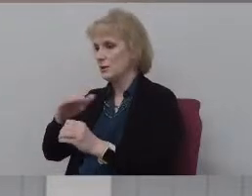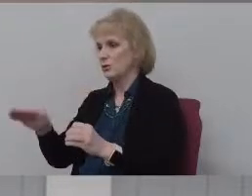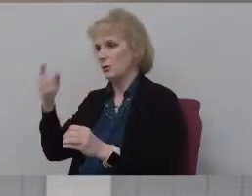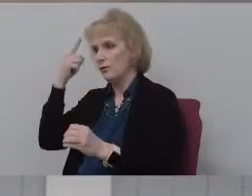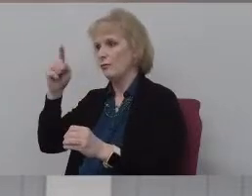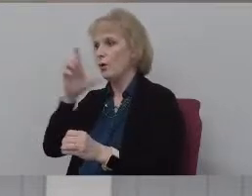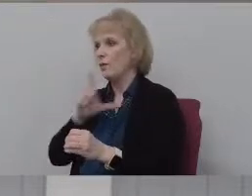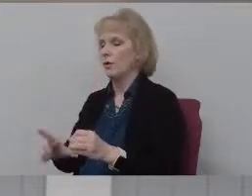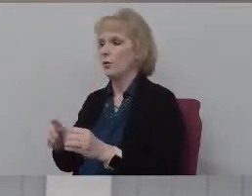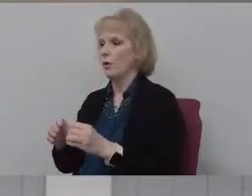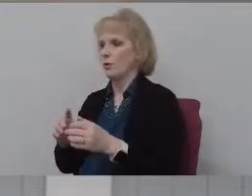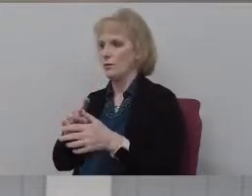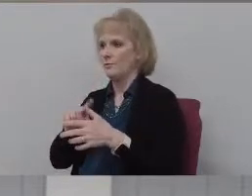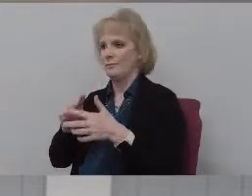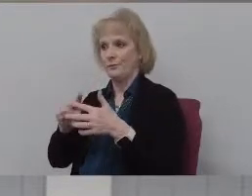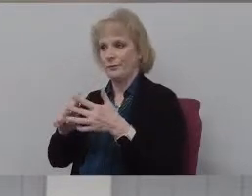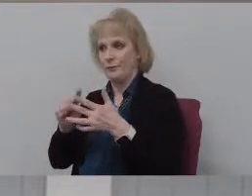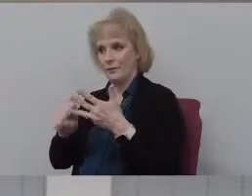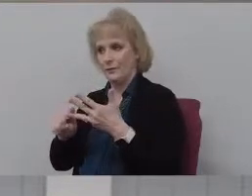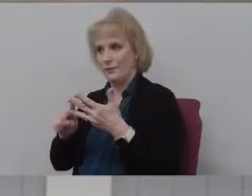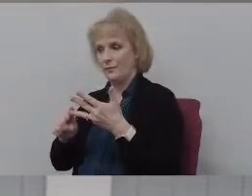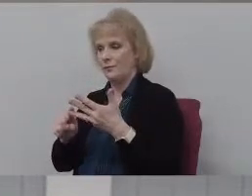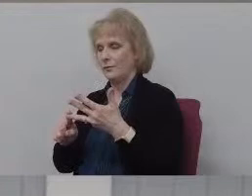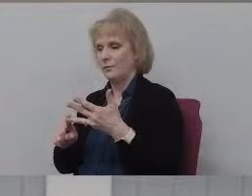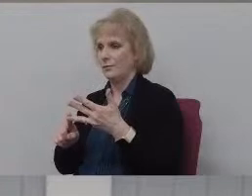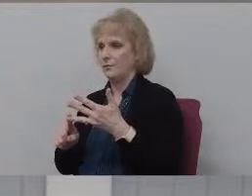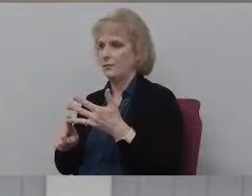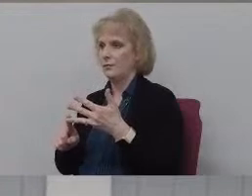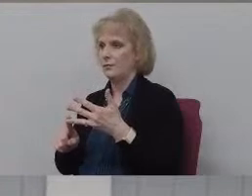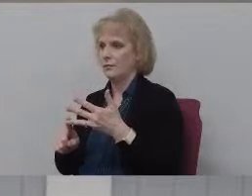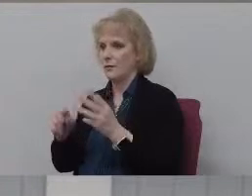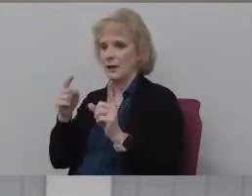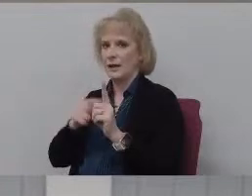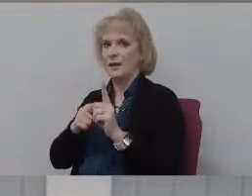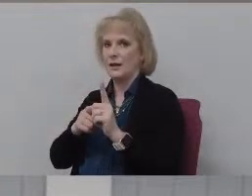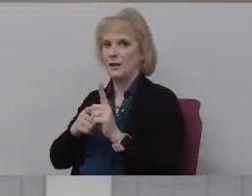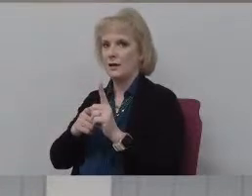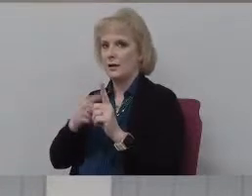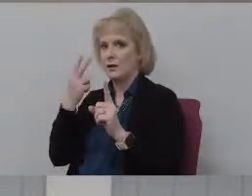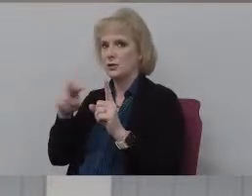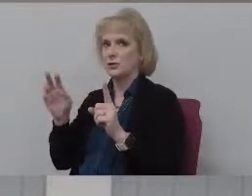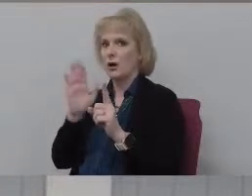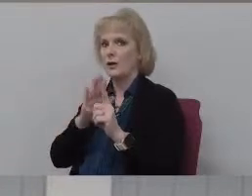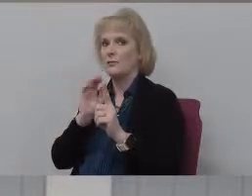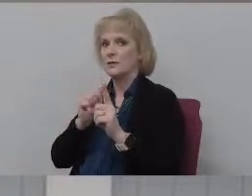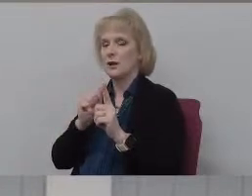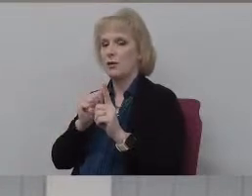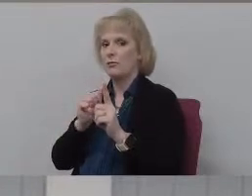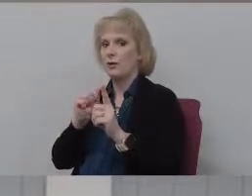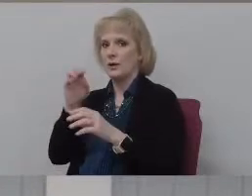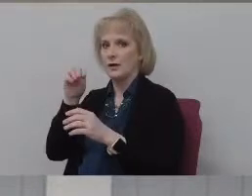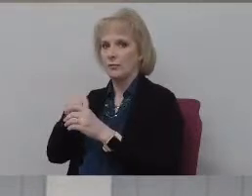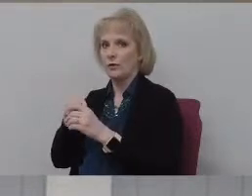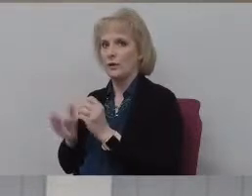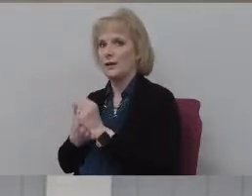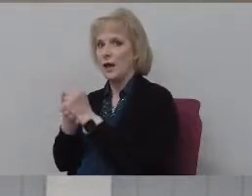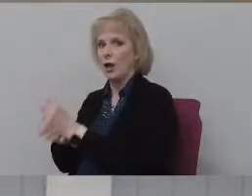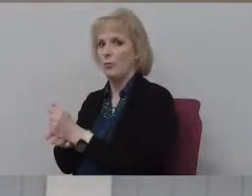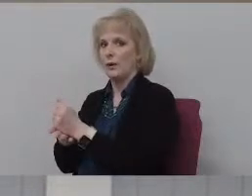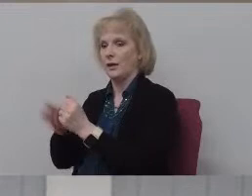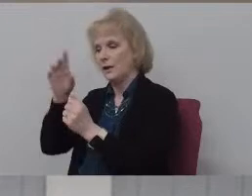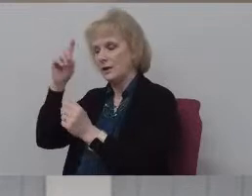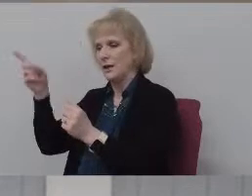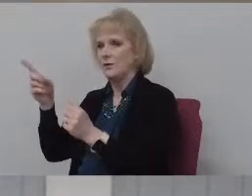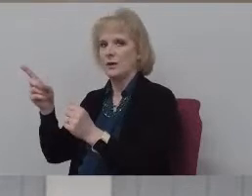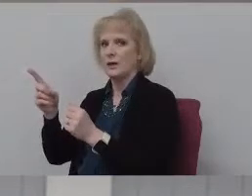Lord. Number four, Nathan saw himself finally involved in helping David in the